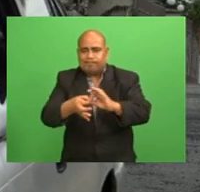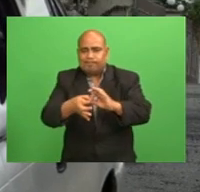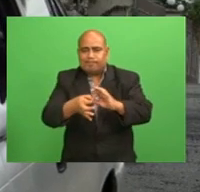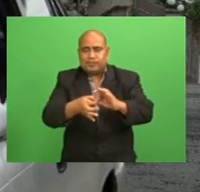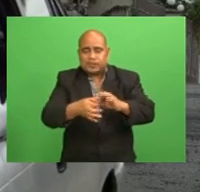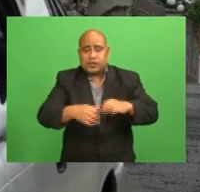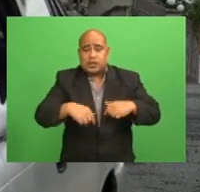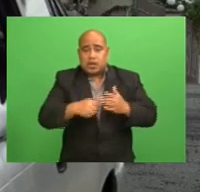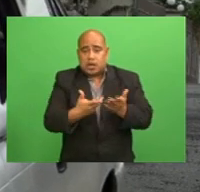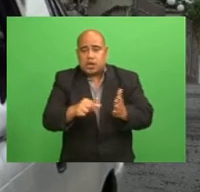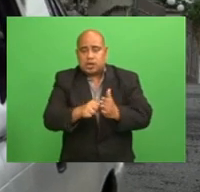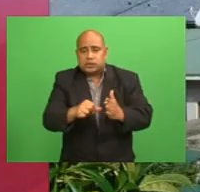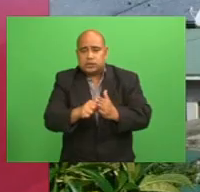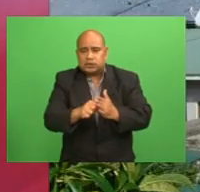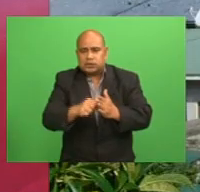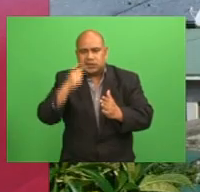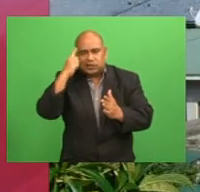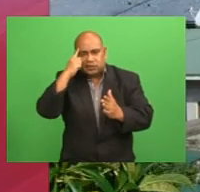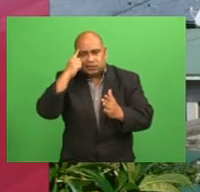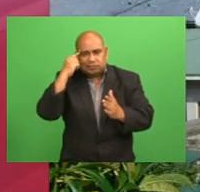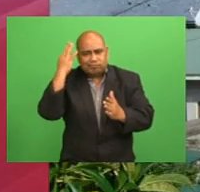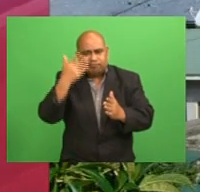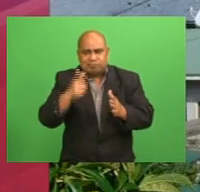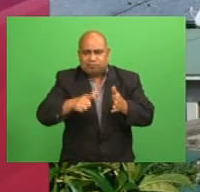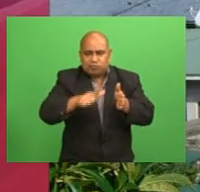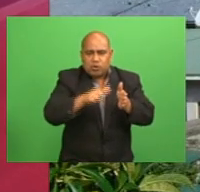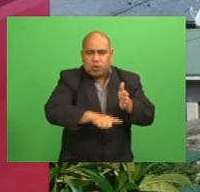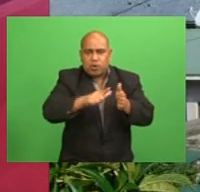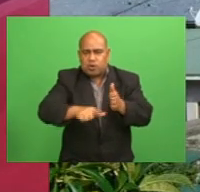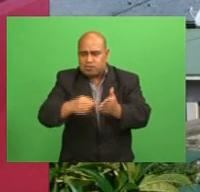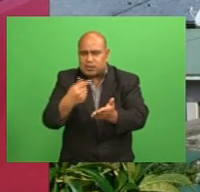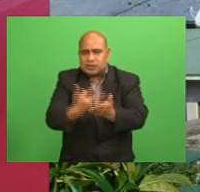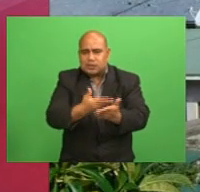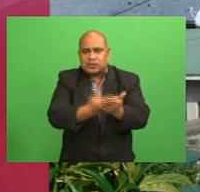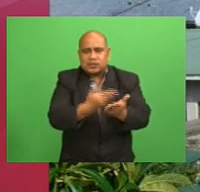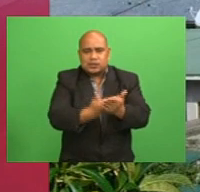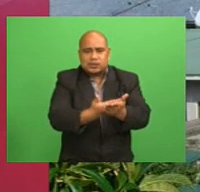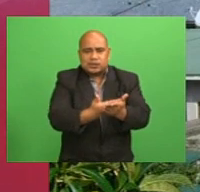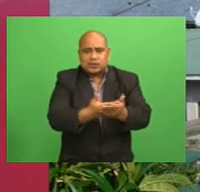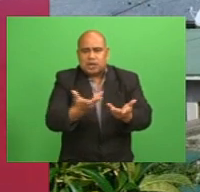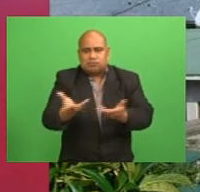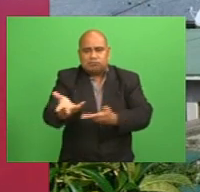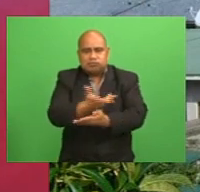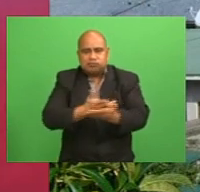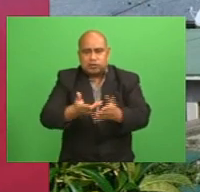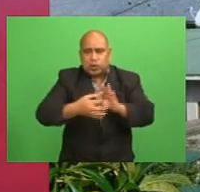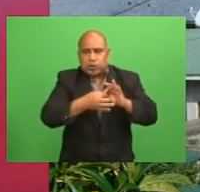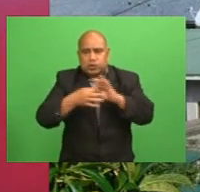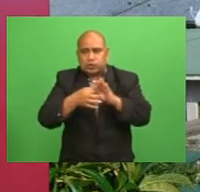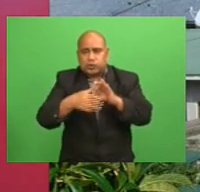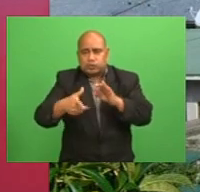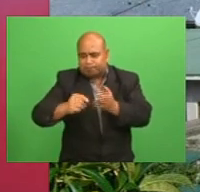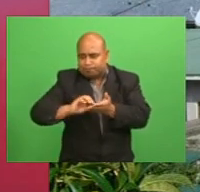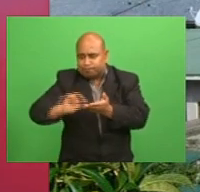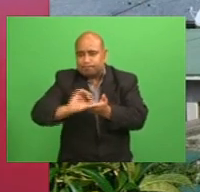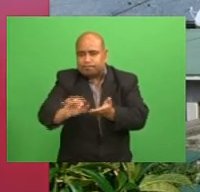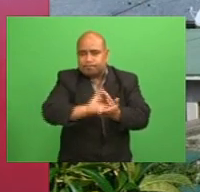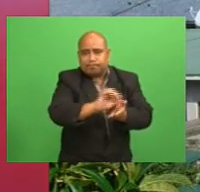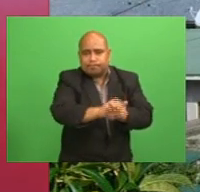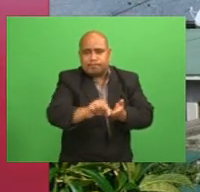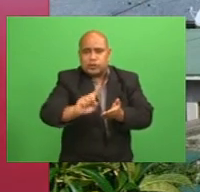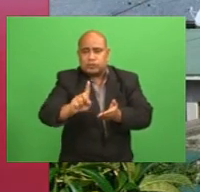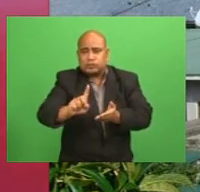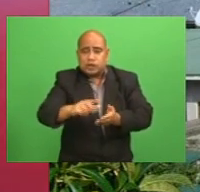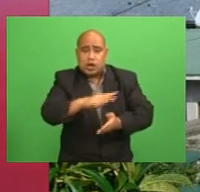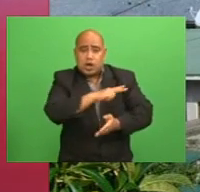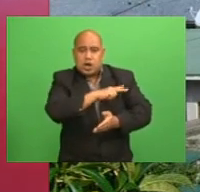lower demands, I think there should be greater collaboration between investors, landlords, and agents,